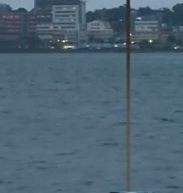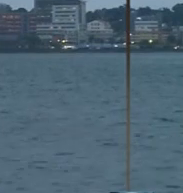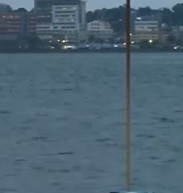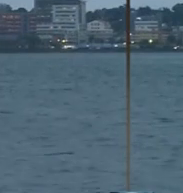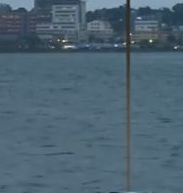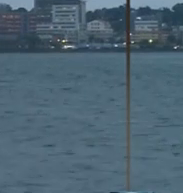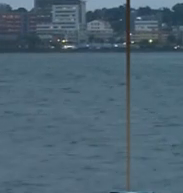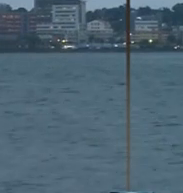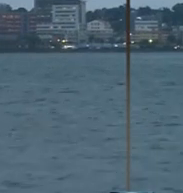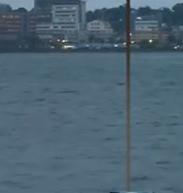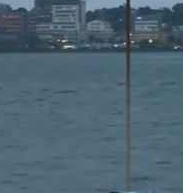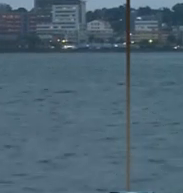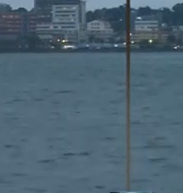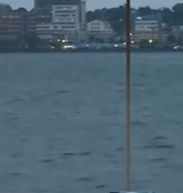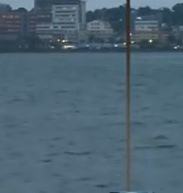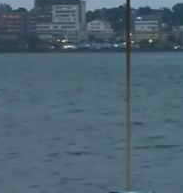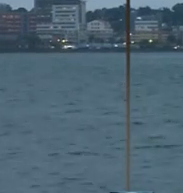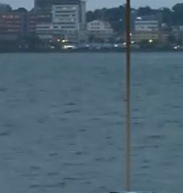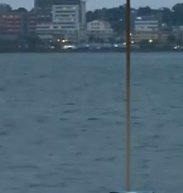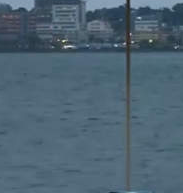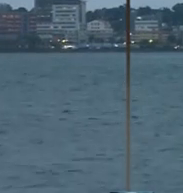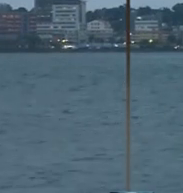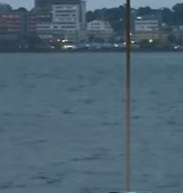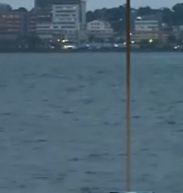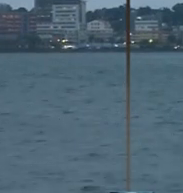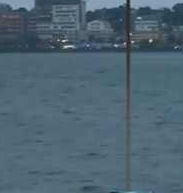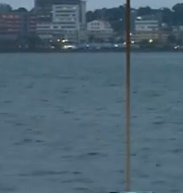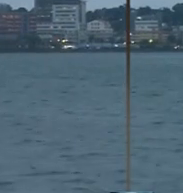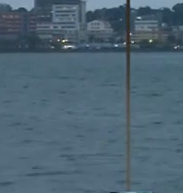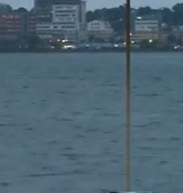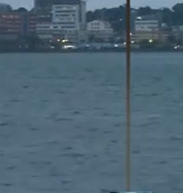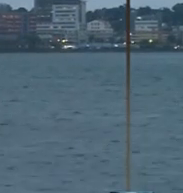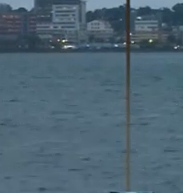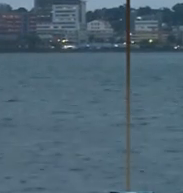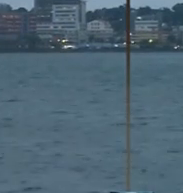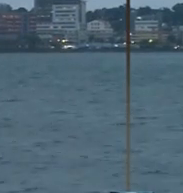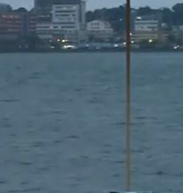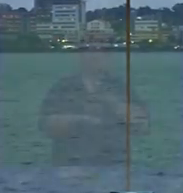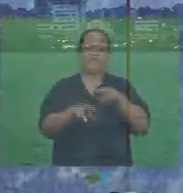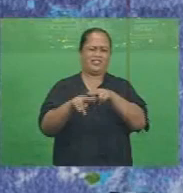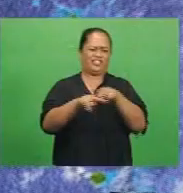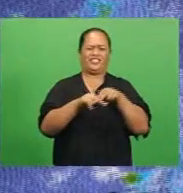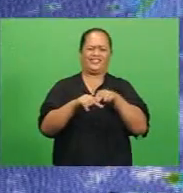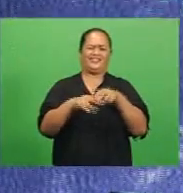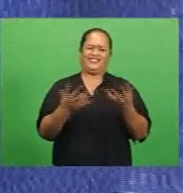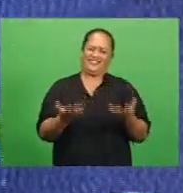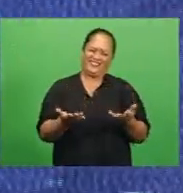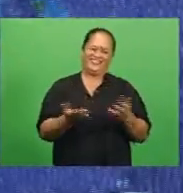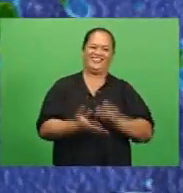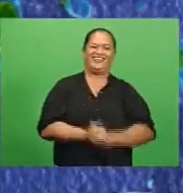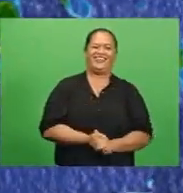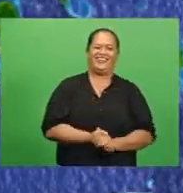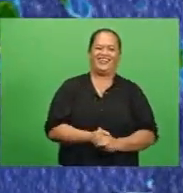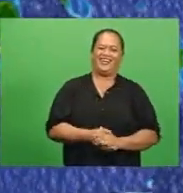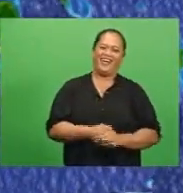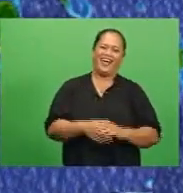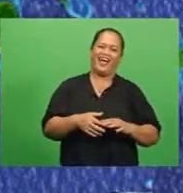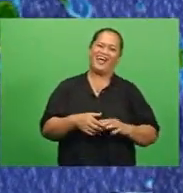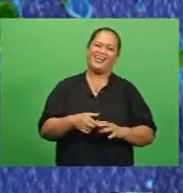It was generally a fine day over most of Fiji. In the west, morning cloudiness gave way to a sunny